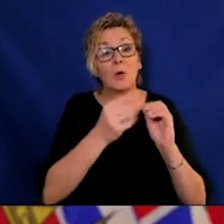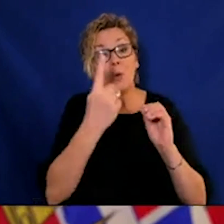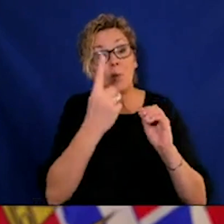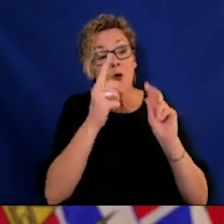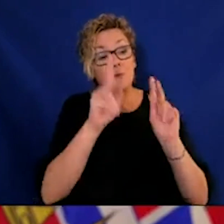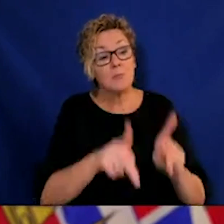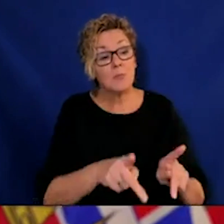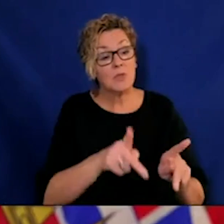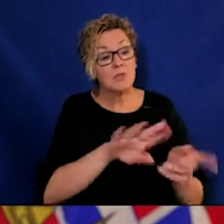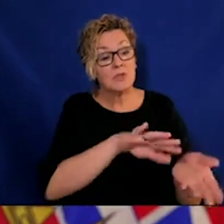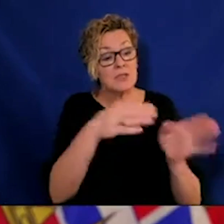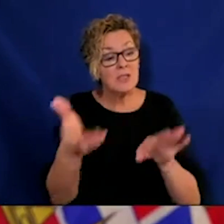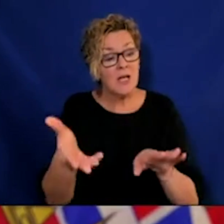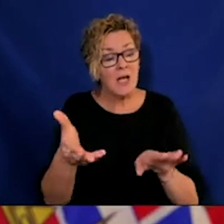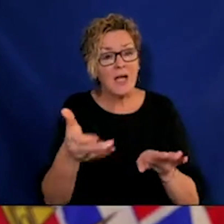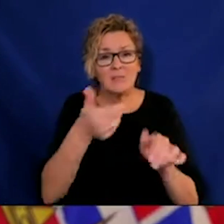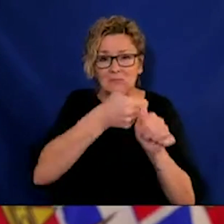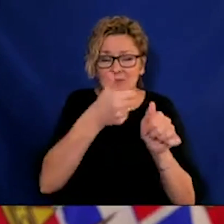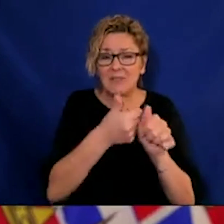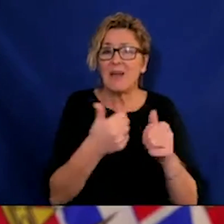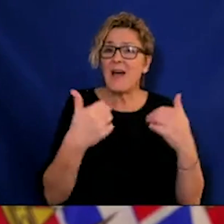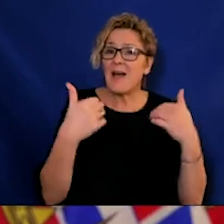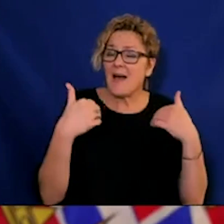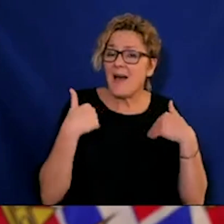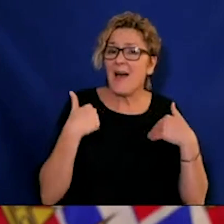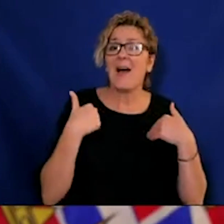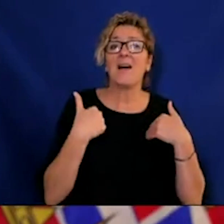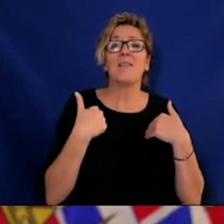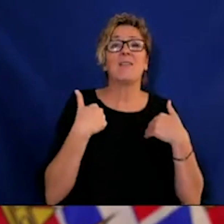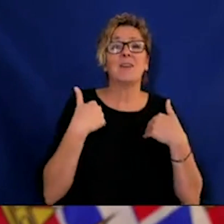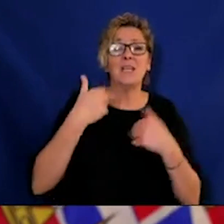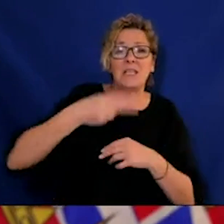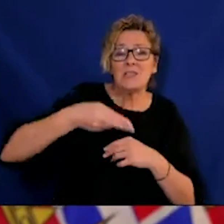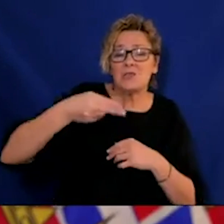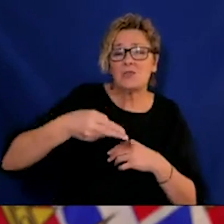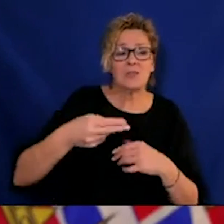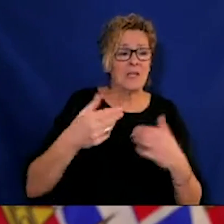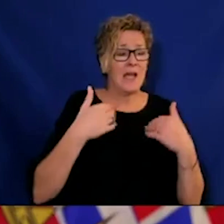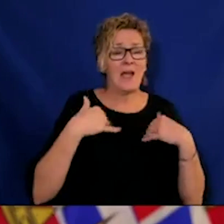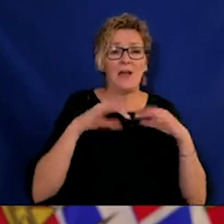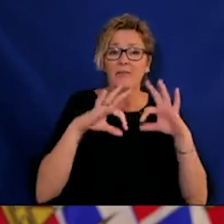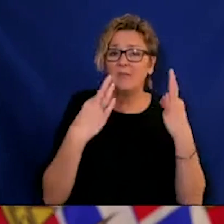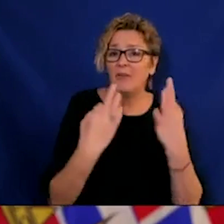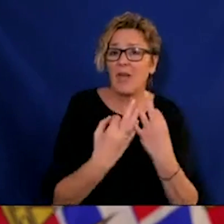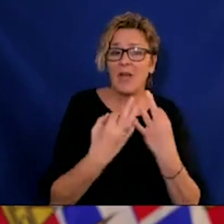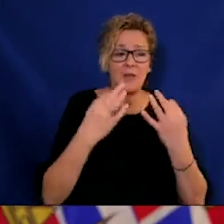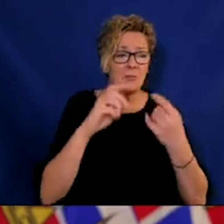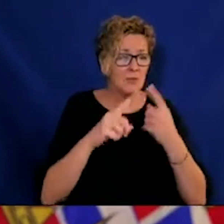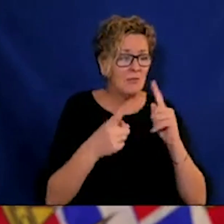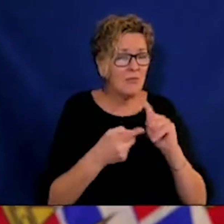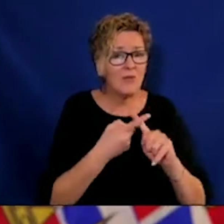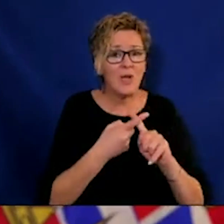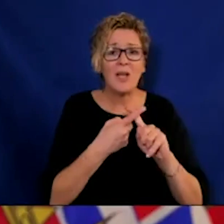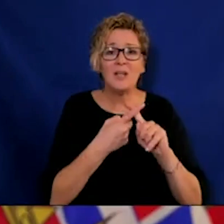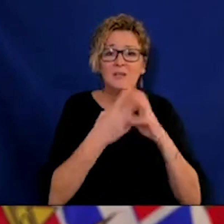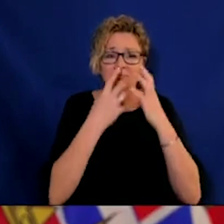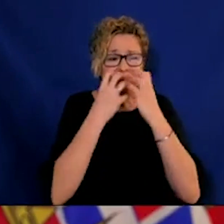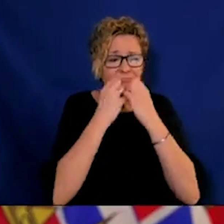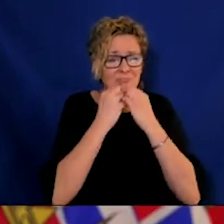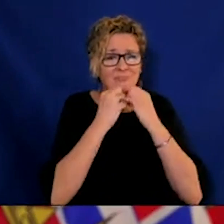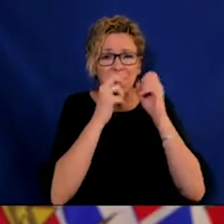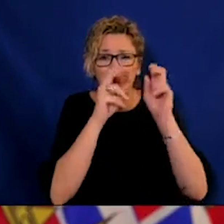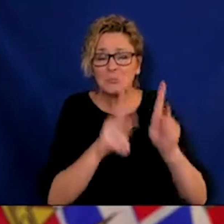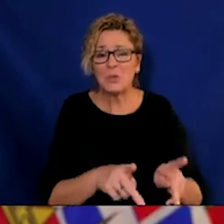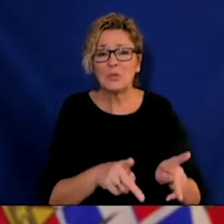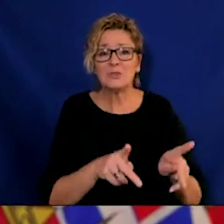And while it is the families of those who died we are feeling the most right now, this tragedy is all of our tragedy,